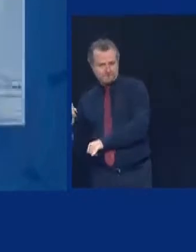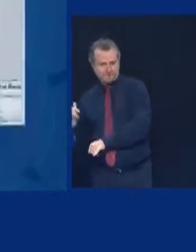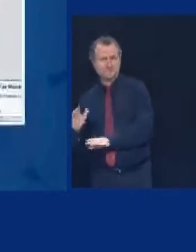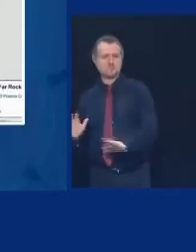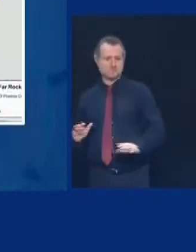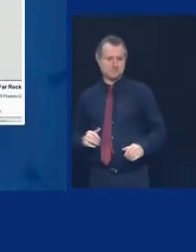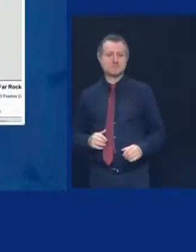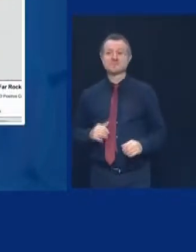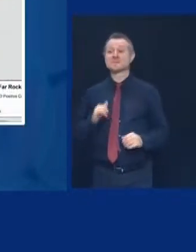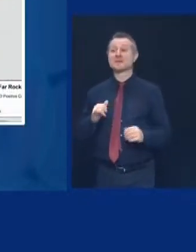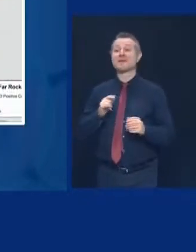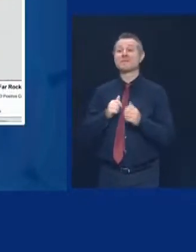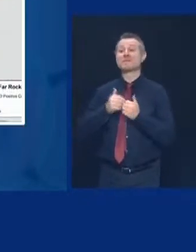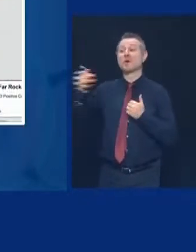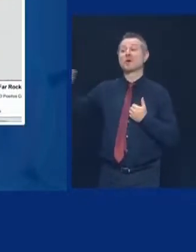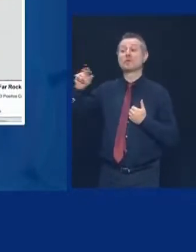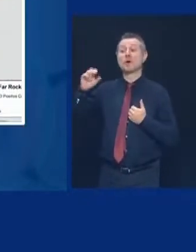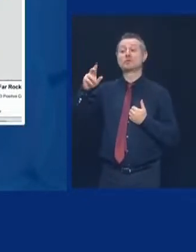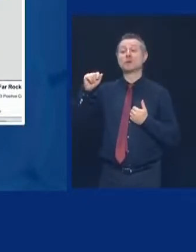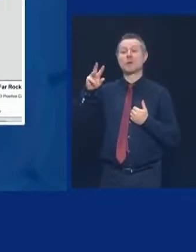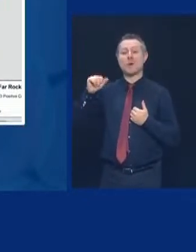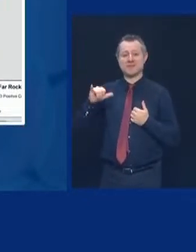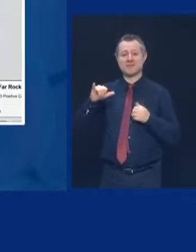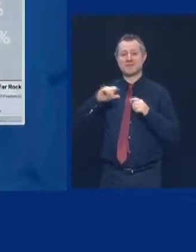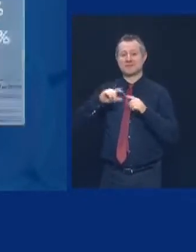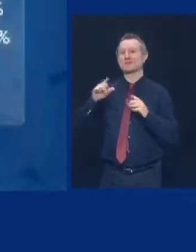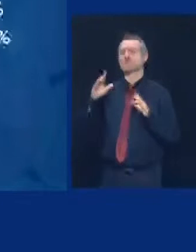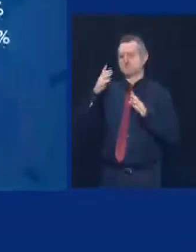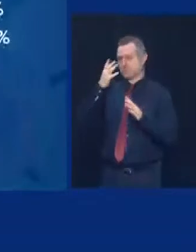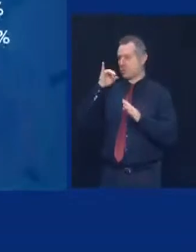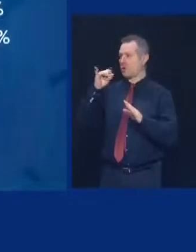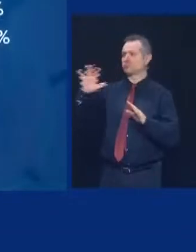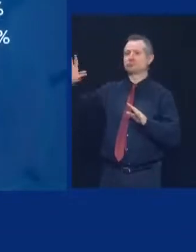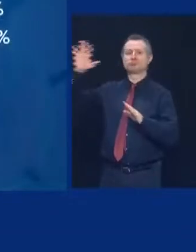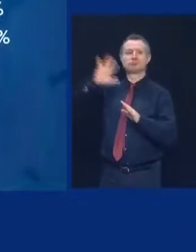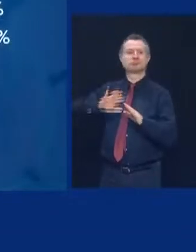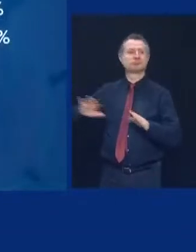Far Rockaway is all yellow.